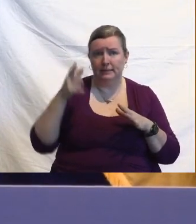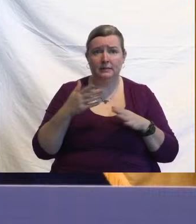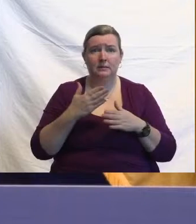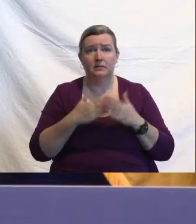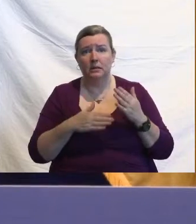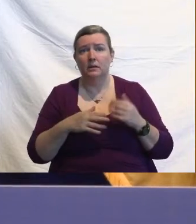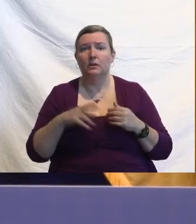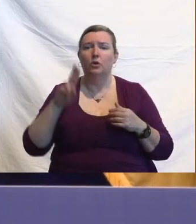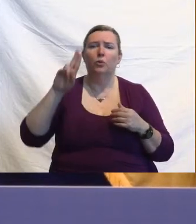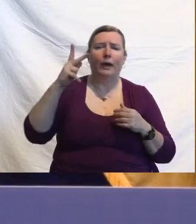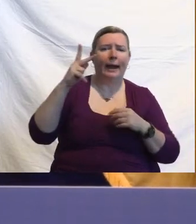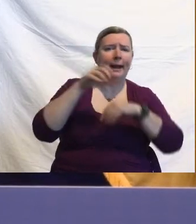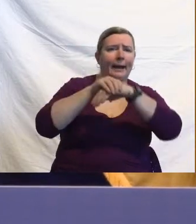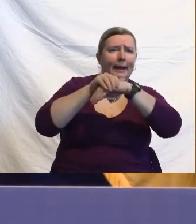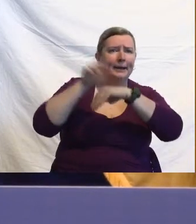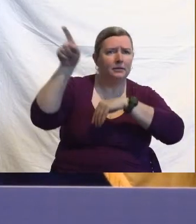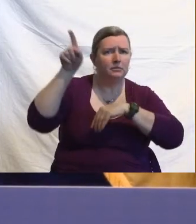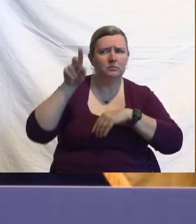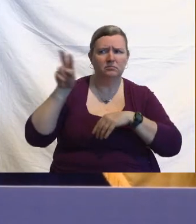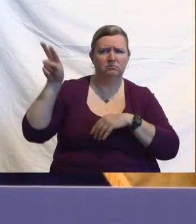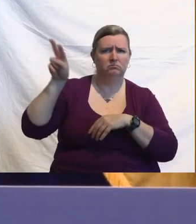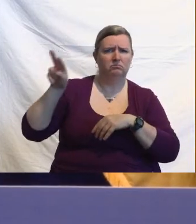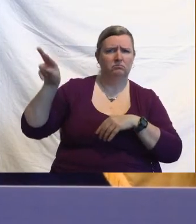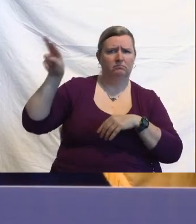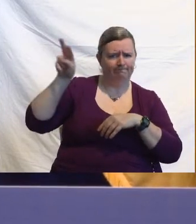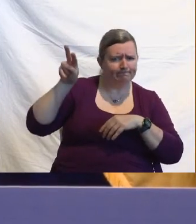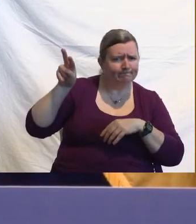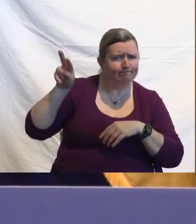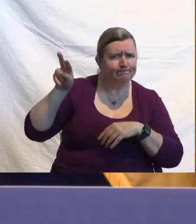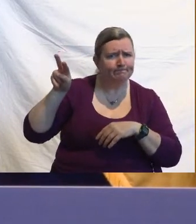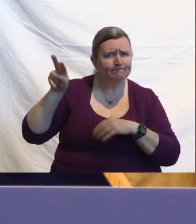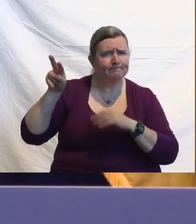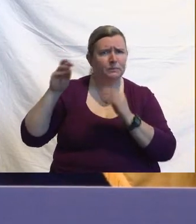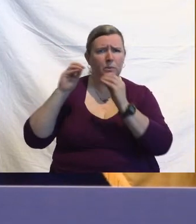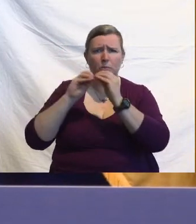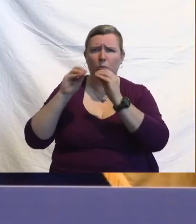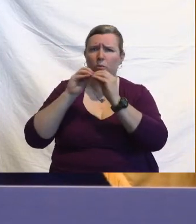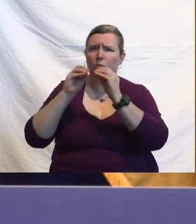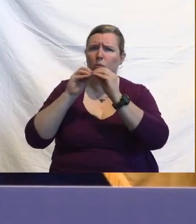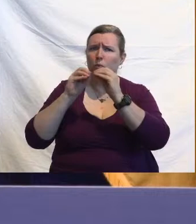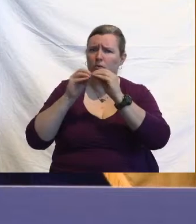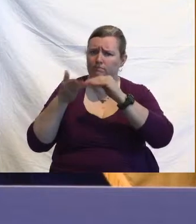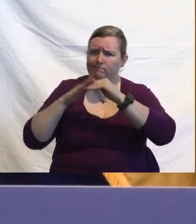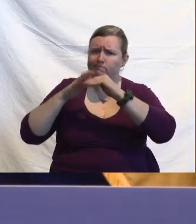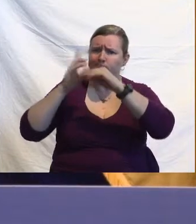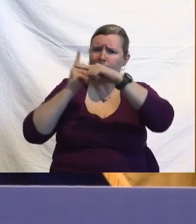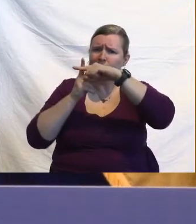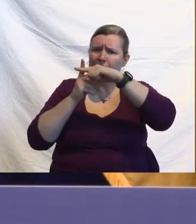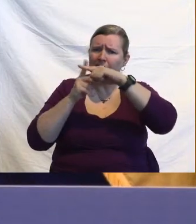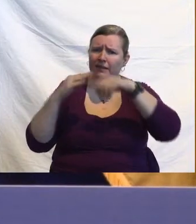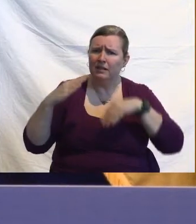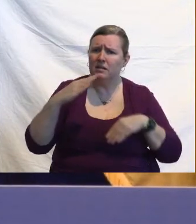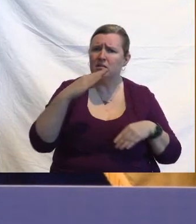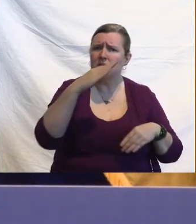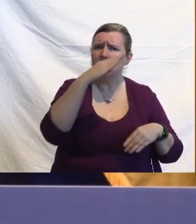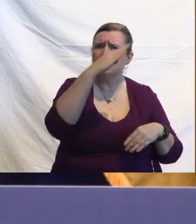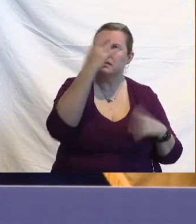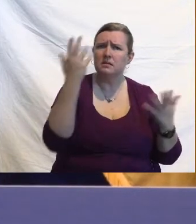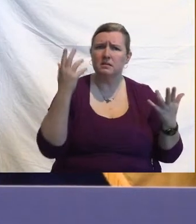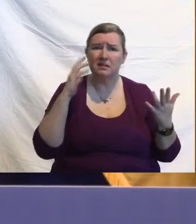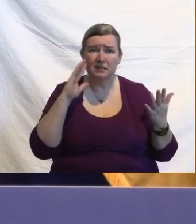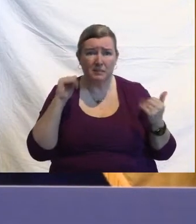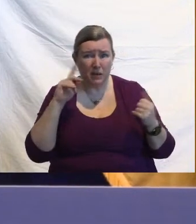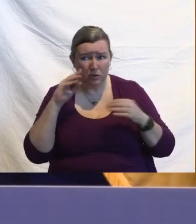places. You're starting to see a very significant upswing here. Any color on that? Any expectation? Is this the